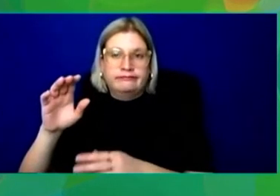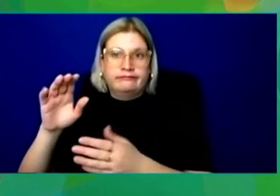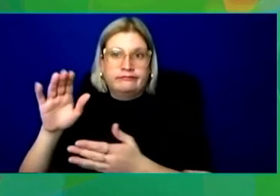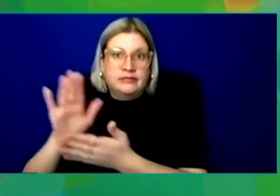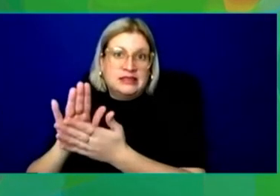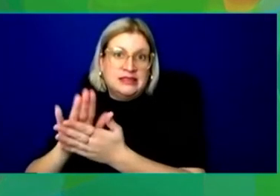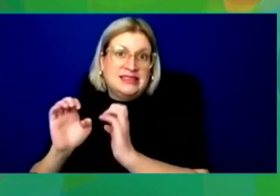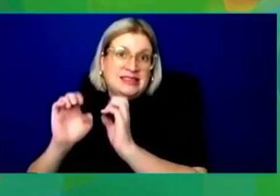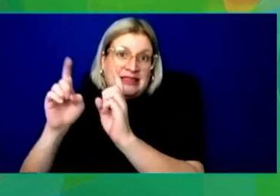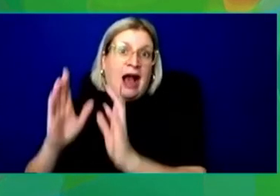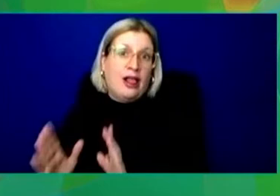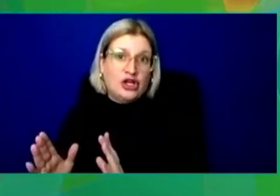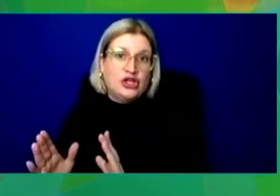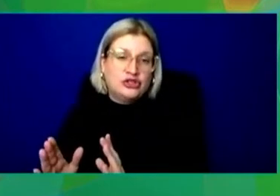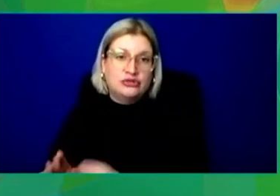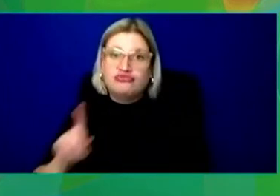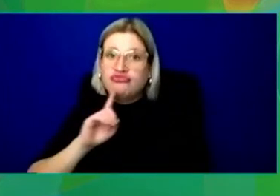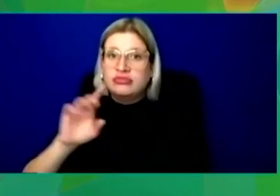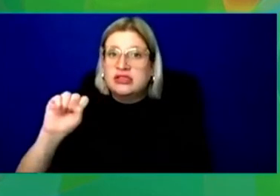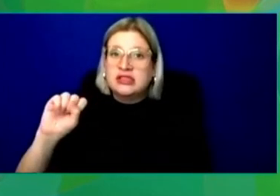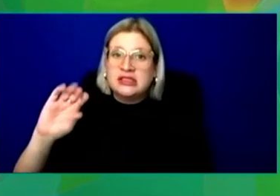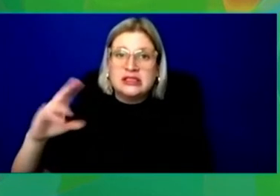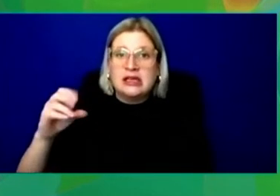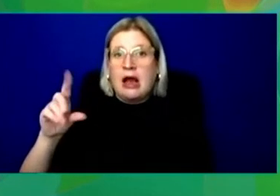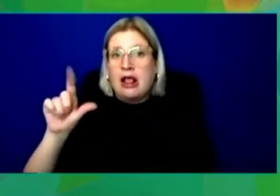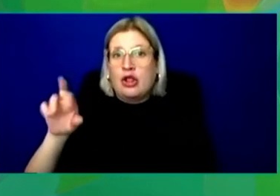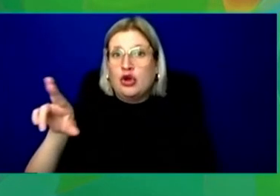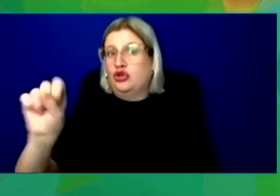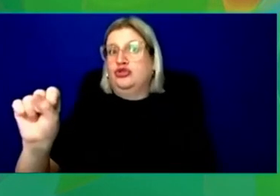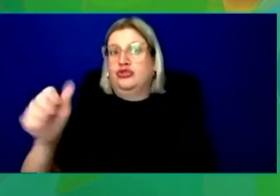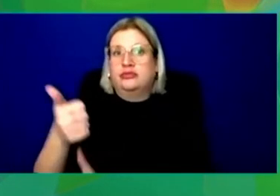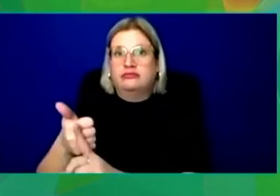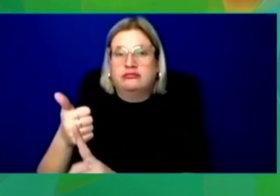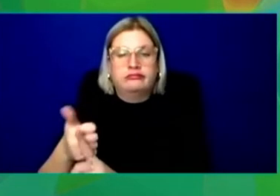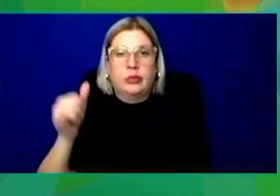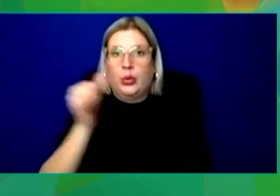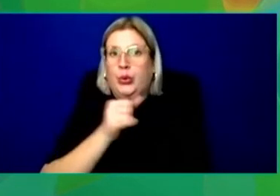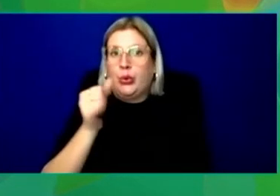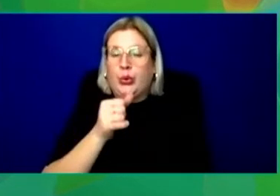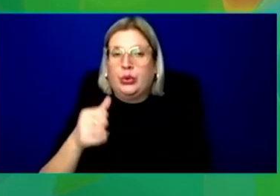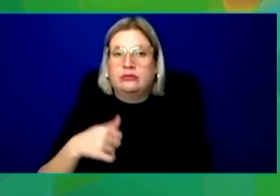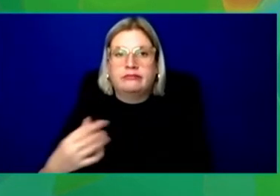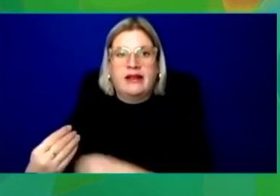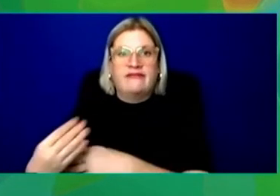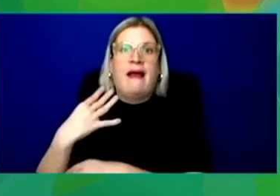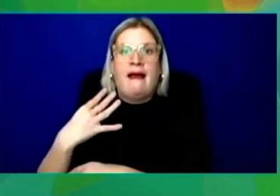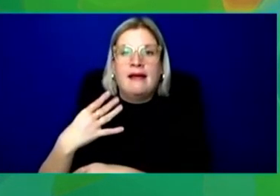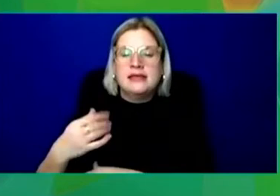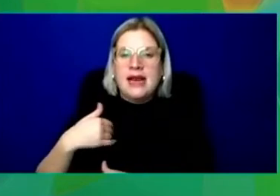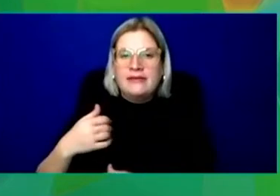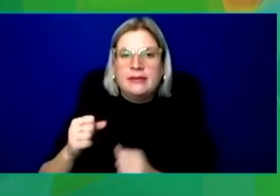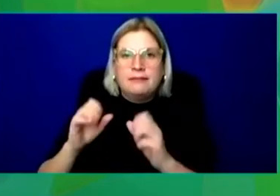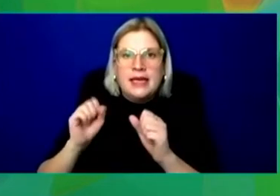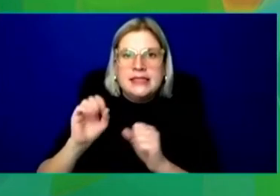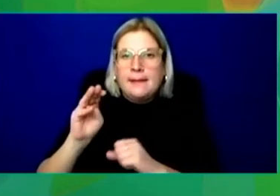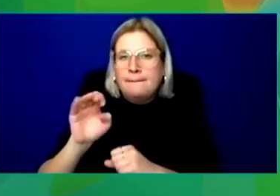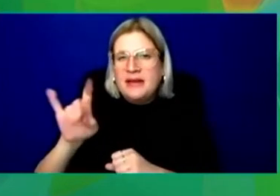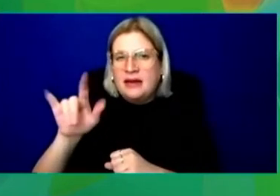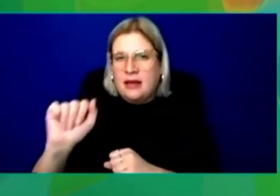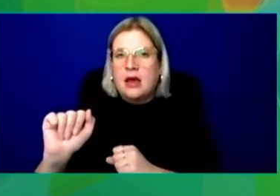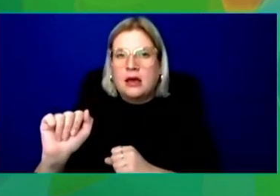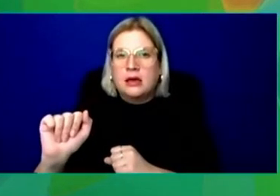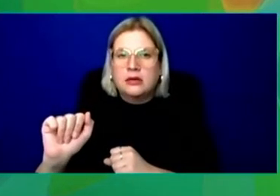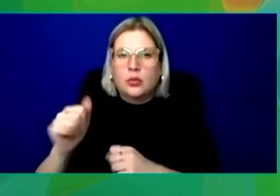are kind of like a nexus for different types of making, you know. It's a really amazing medium that I think we're trying to like